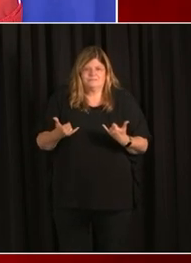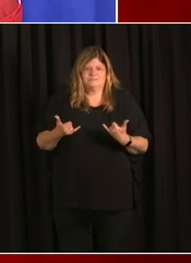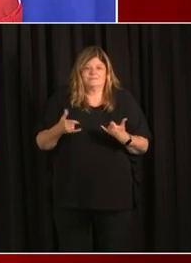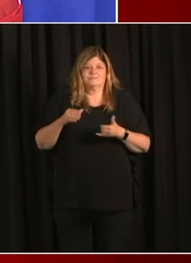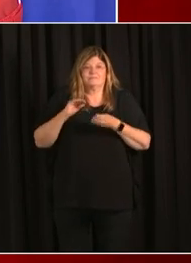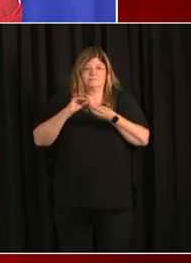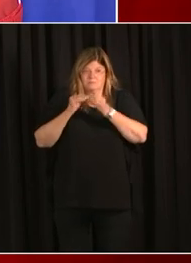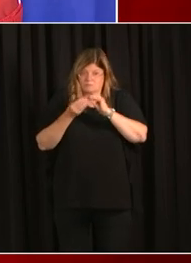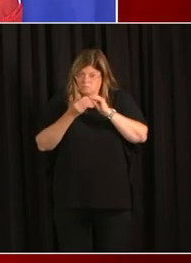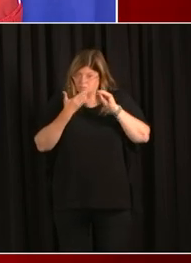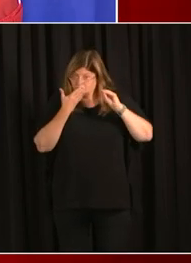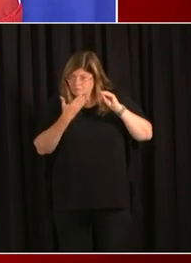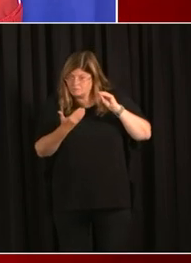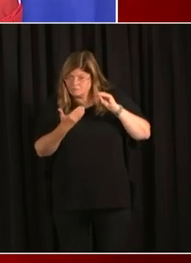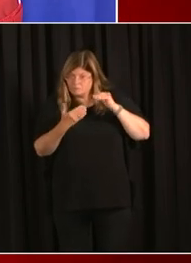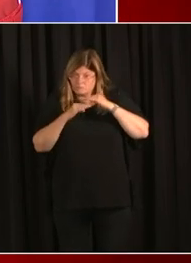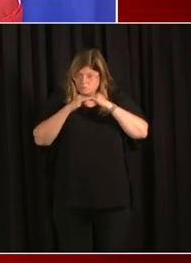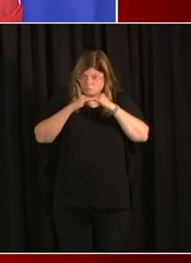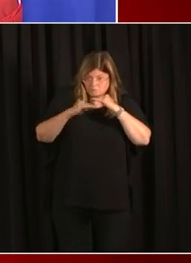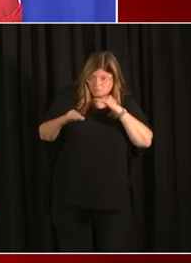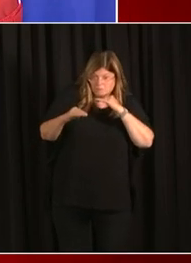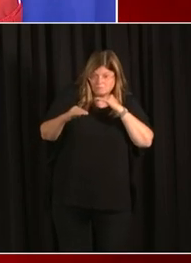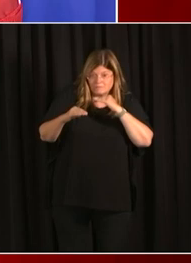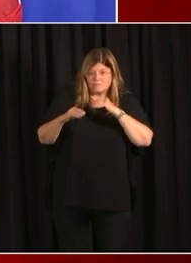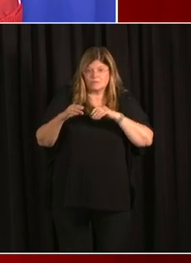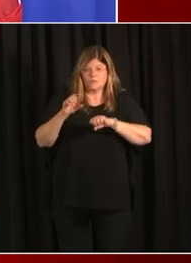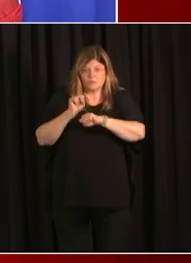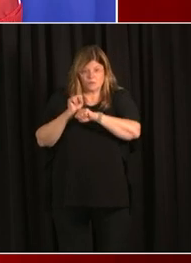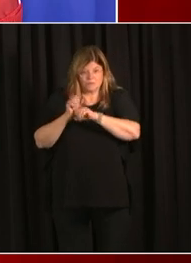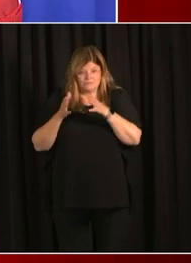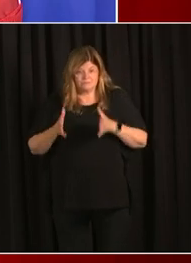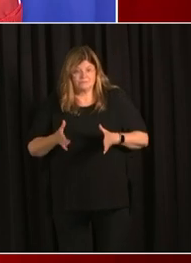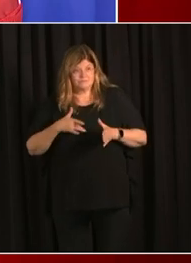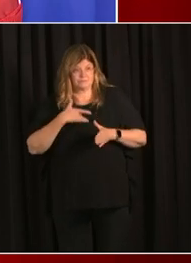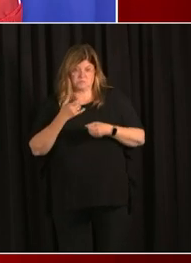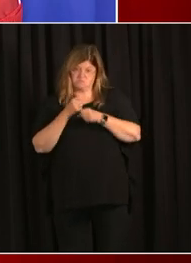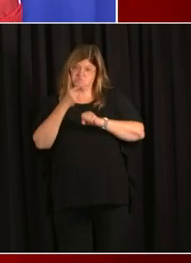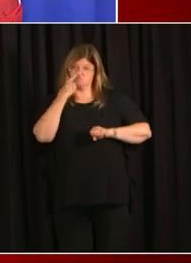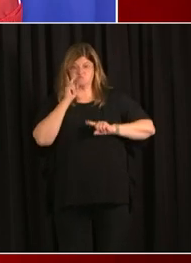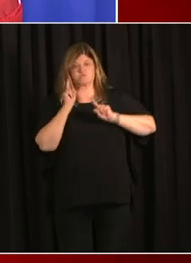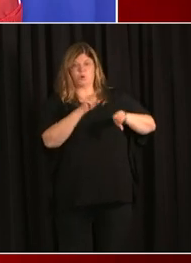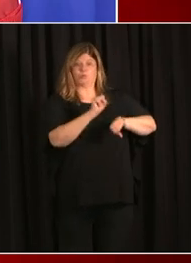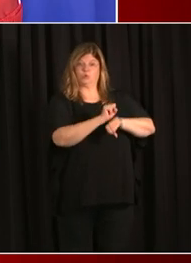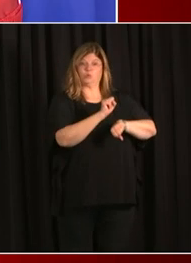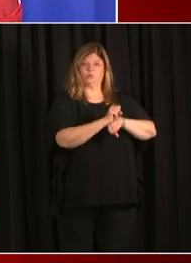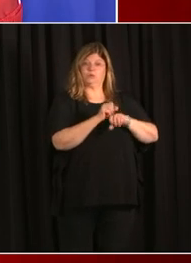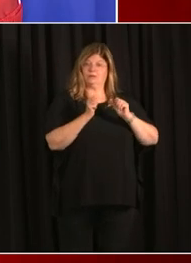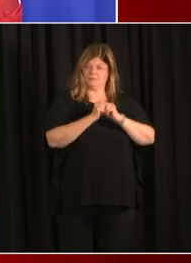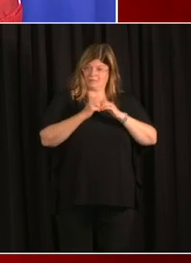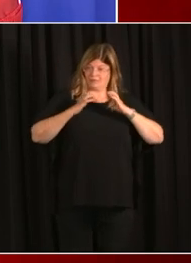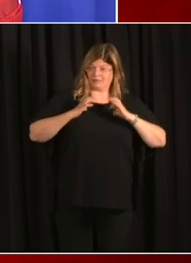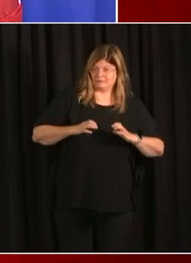place, but also that workers are confident in coming back and consumers are confident in coming back.